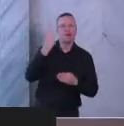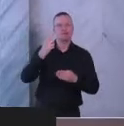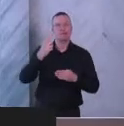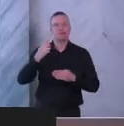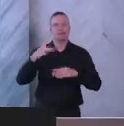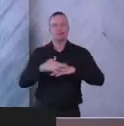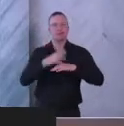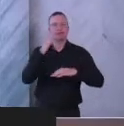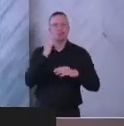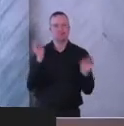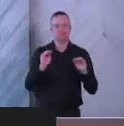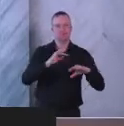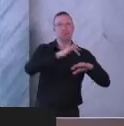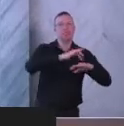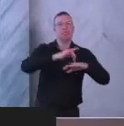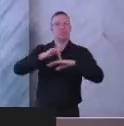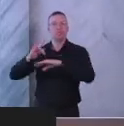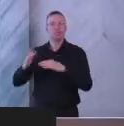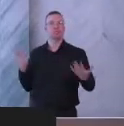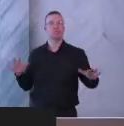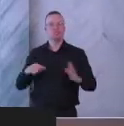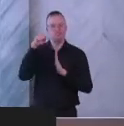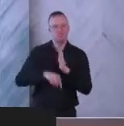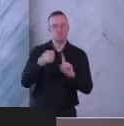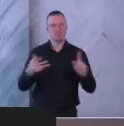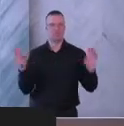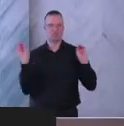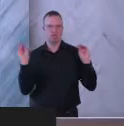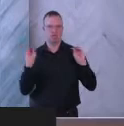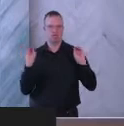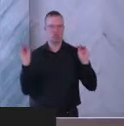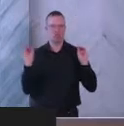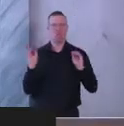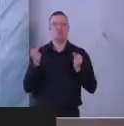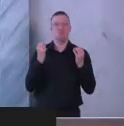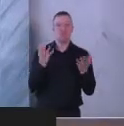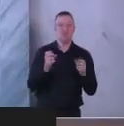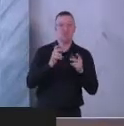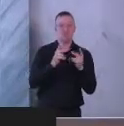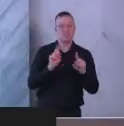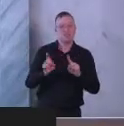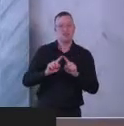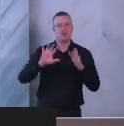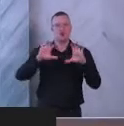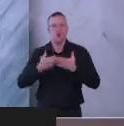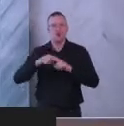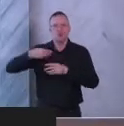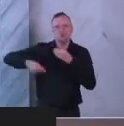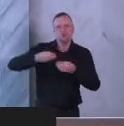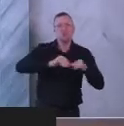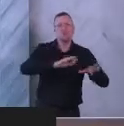experiences beyond brief mentions of Black and Indigenous Canadians among several other ethnic groups in Canada's